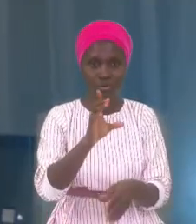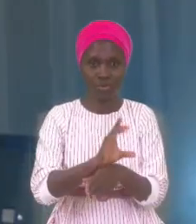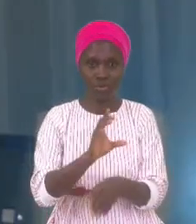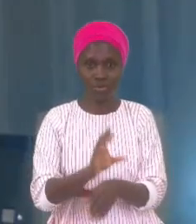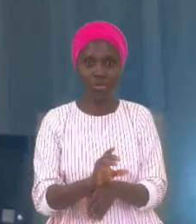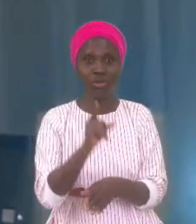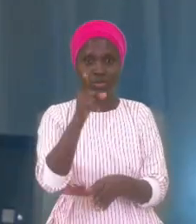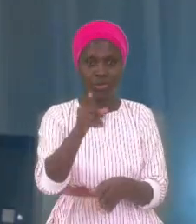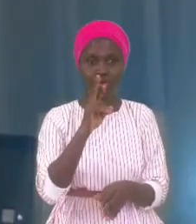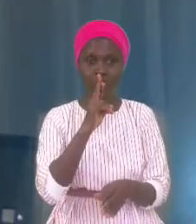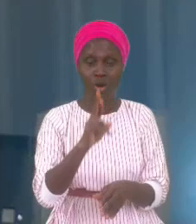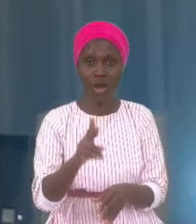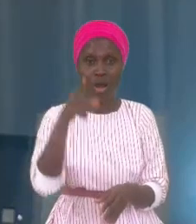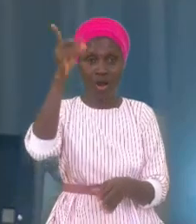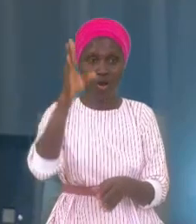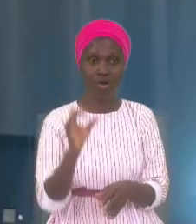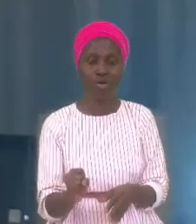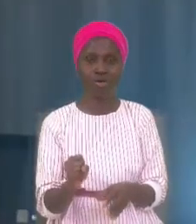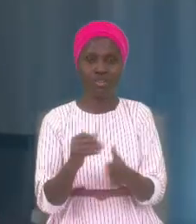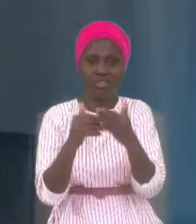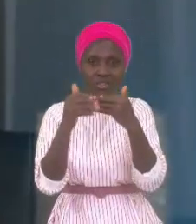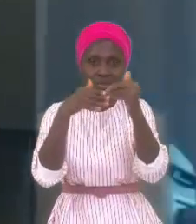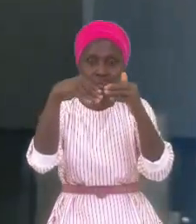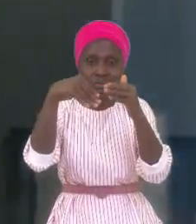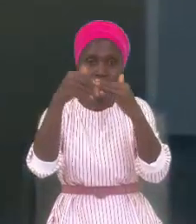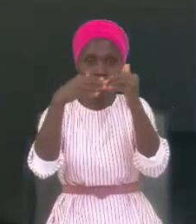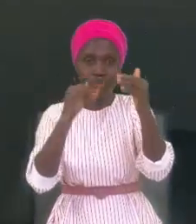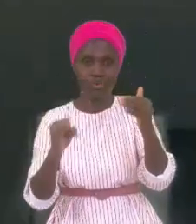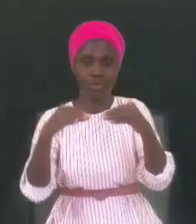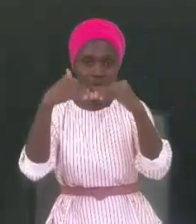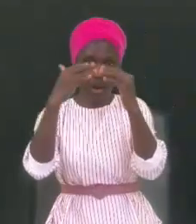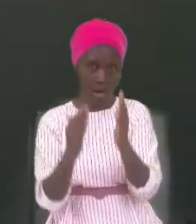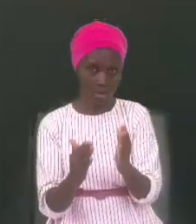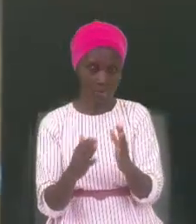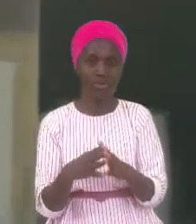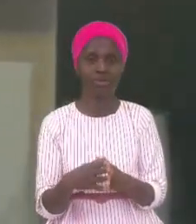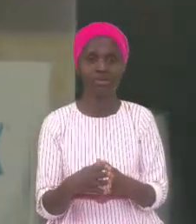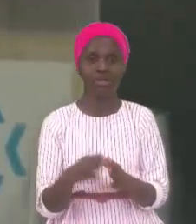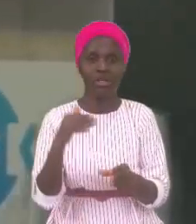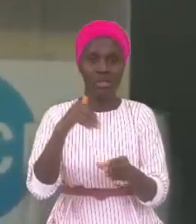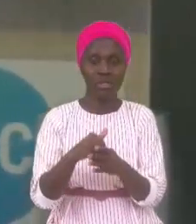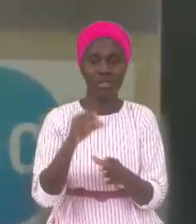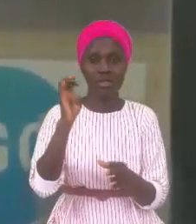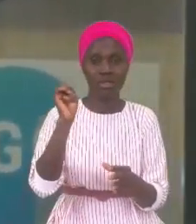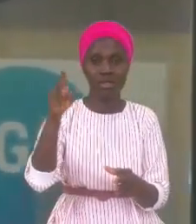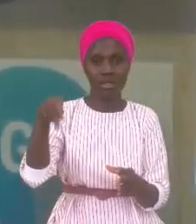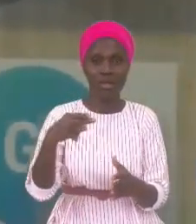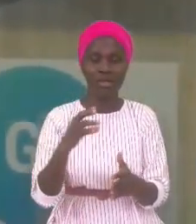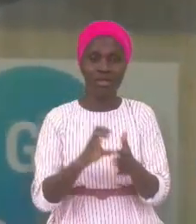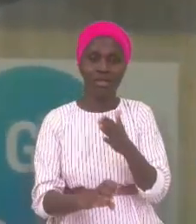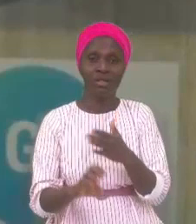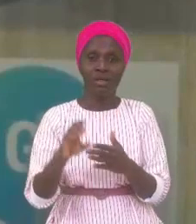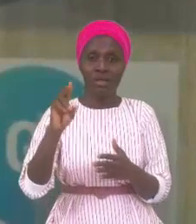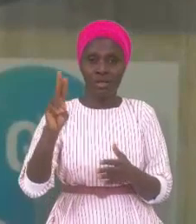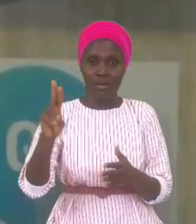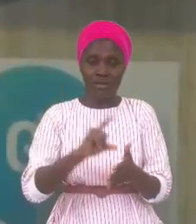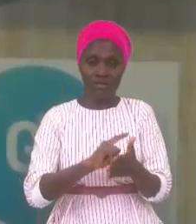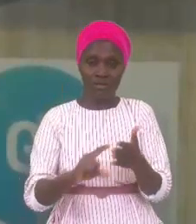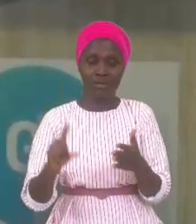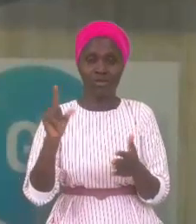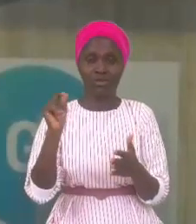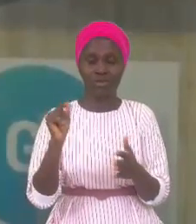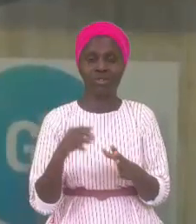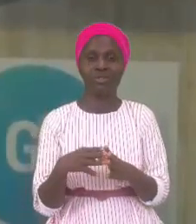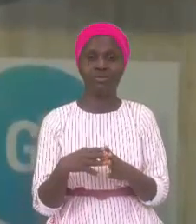are God's building. We are God's building. In Ephesians chapter 2, I'm reading here from verse 20, Ephesians chapter